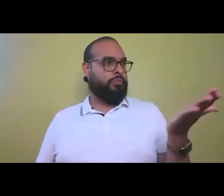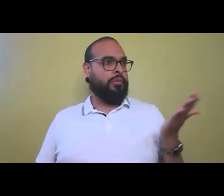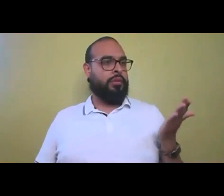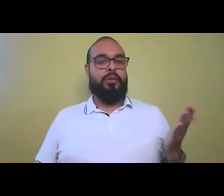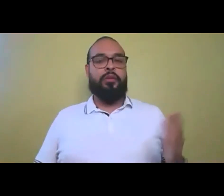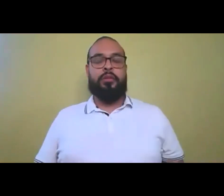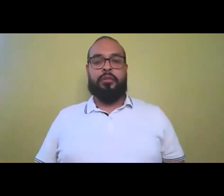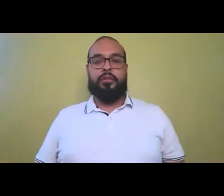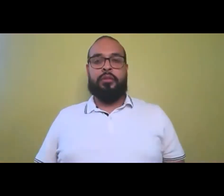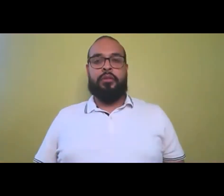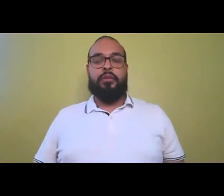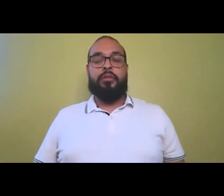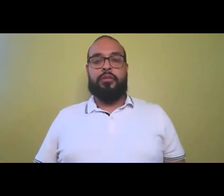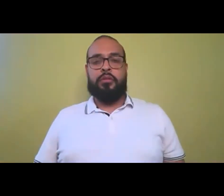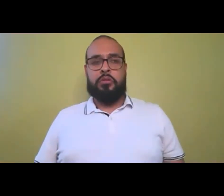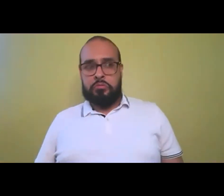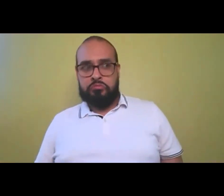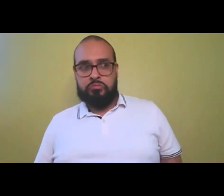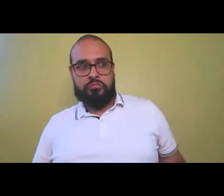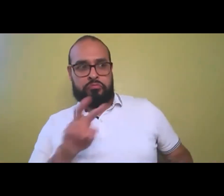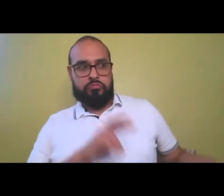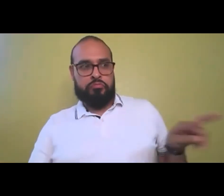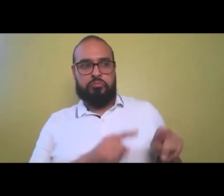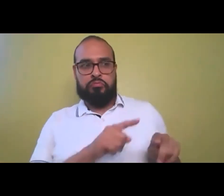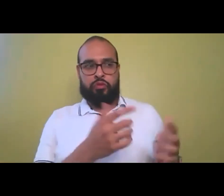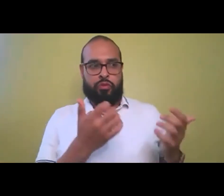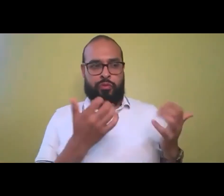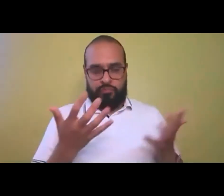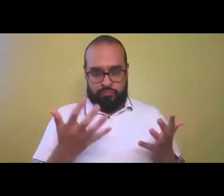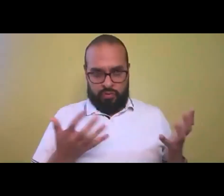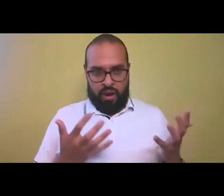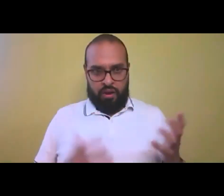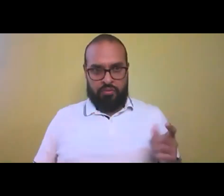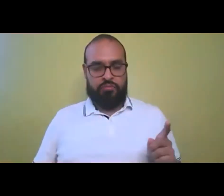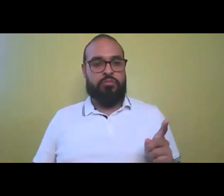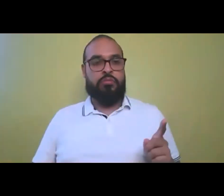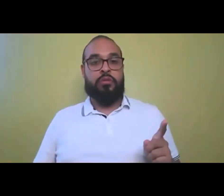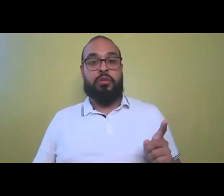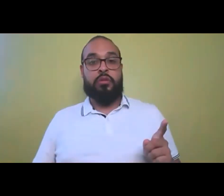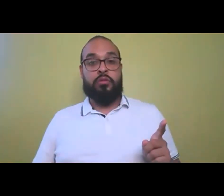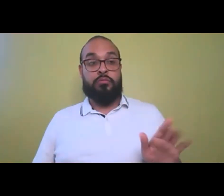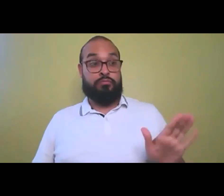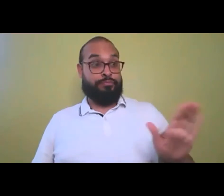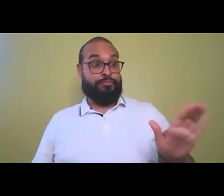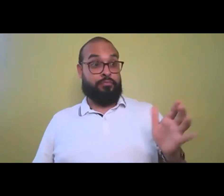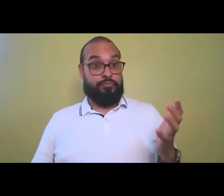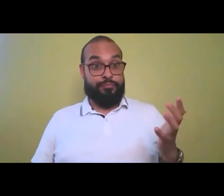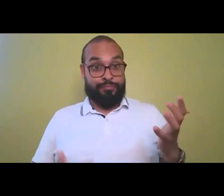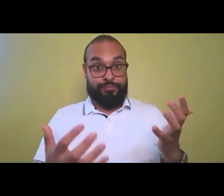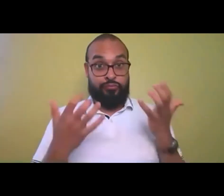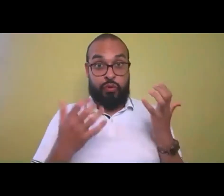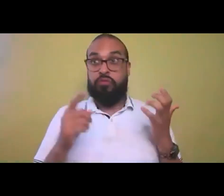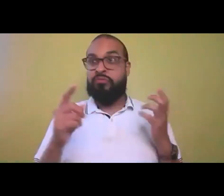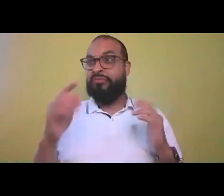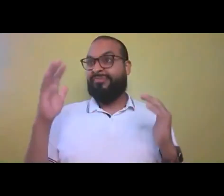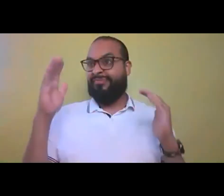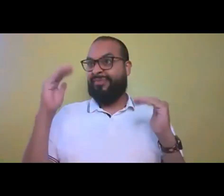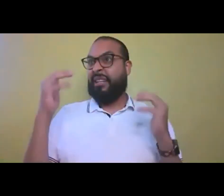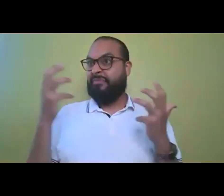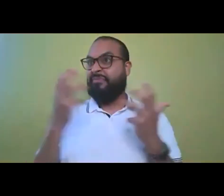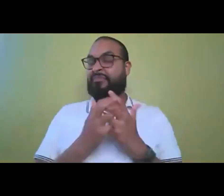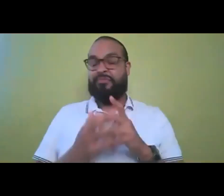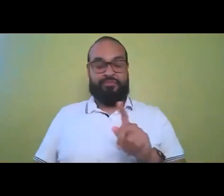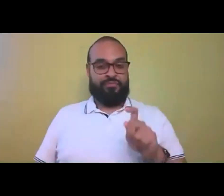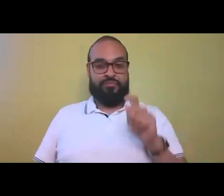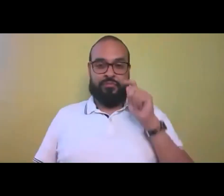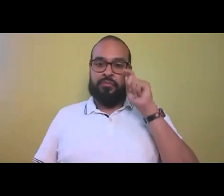is seeking, and think about whether or not what they're seeking is expected. Some of the